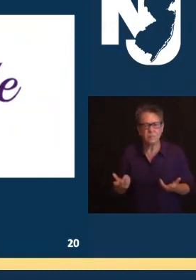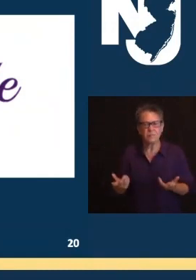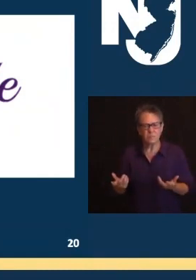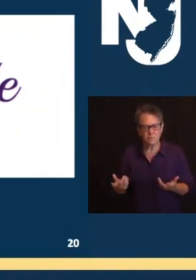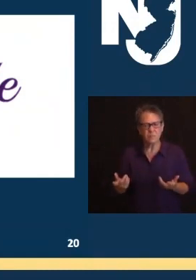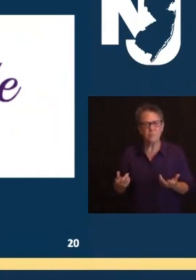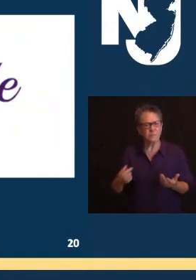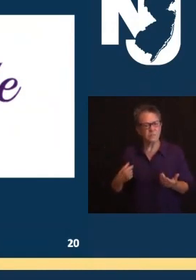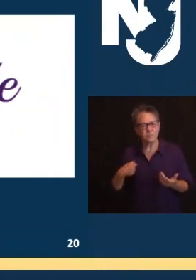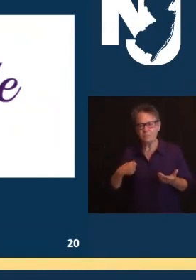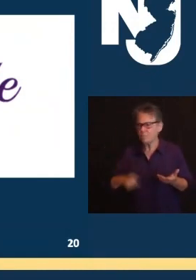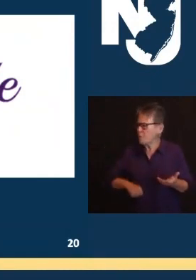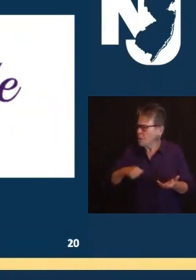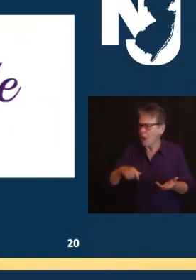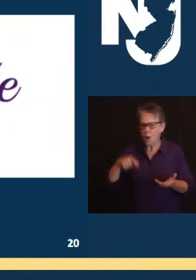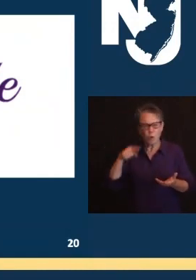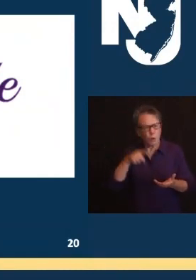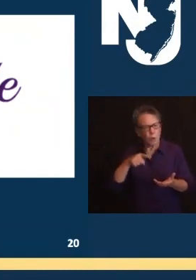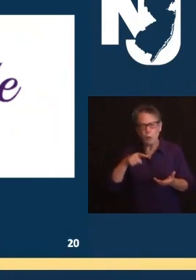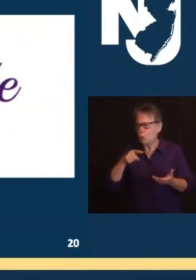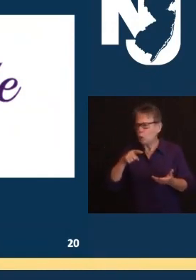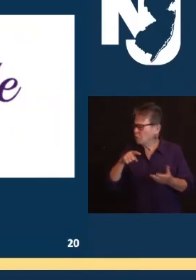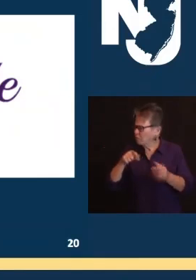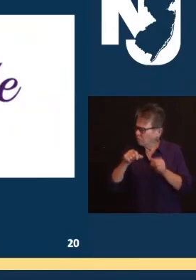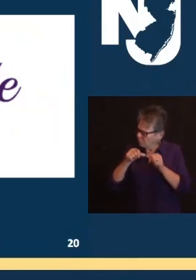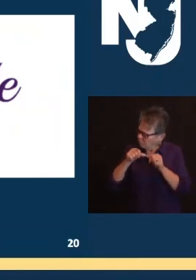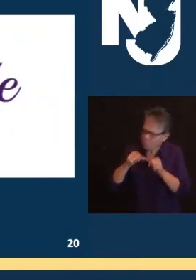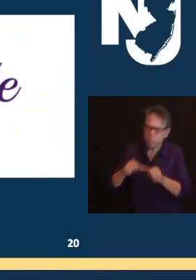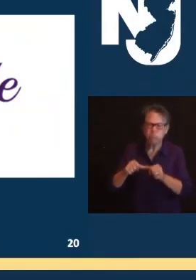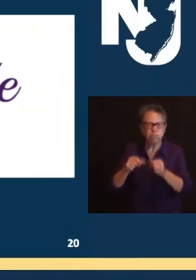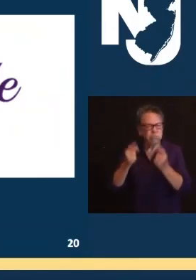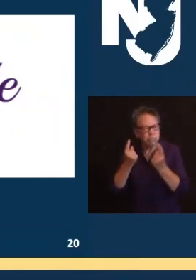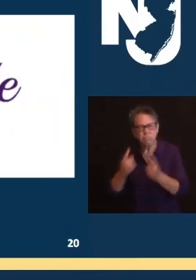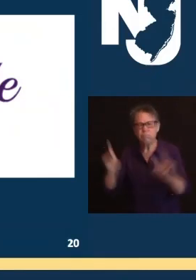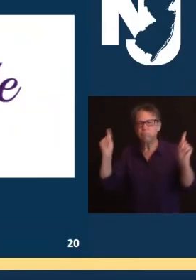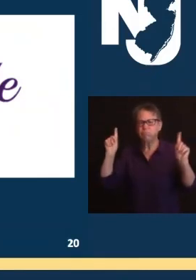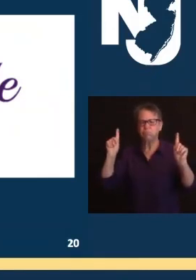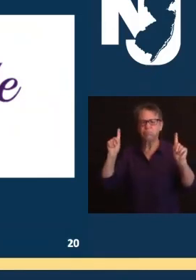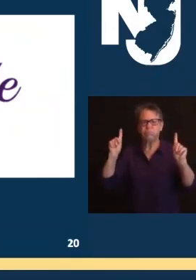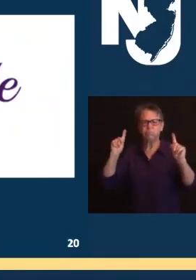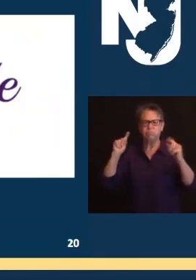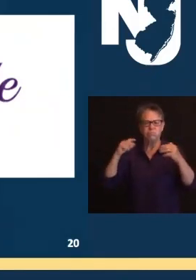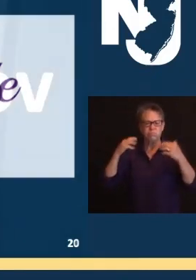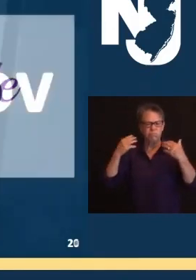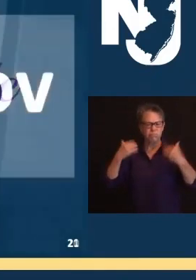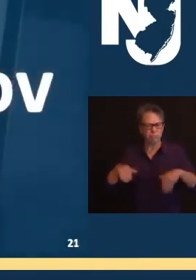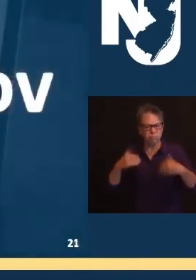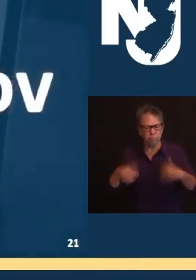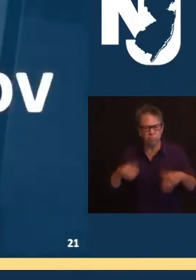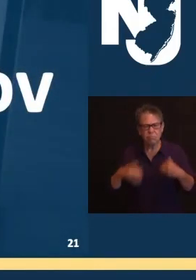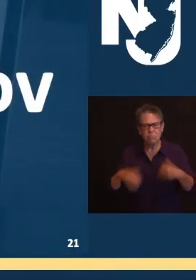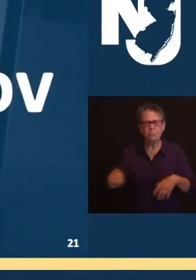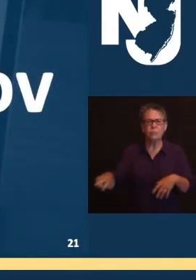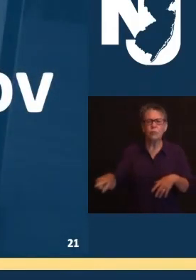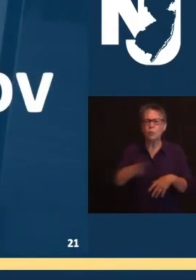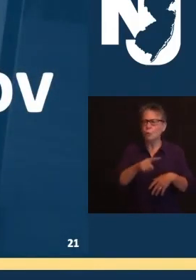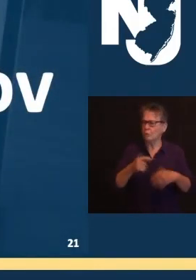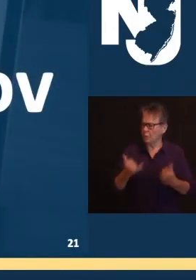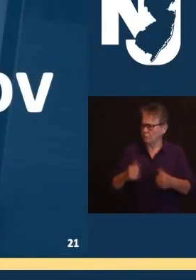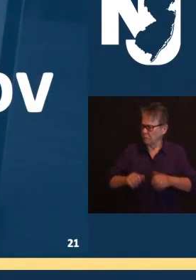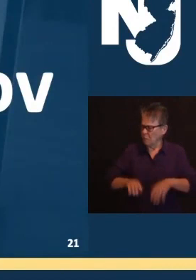that we were able to help you keep your doors open for your employees and for your customers. And that is a good, positive note for us